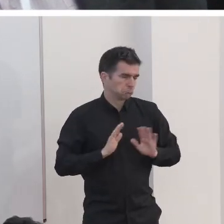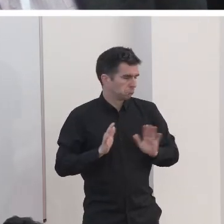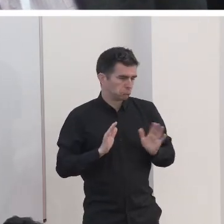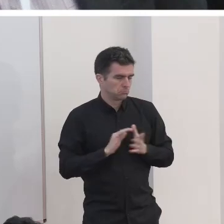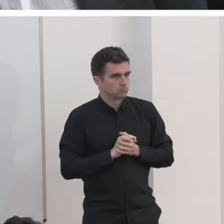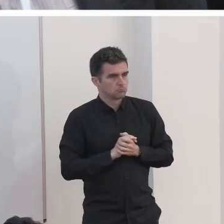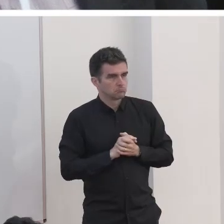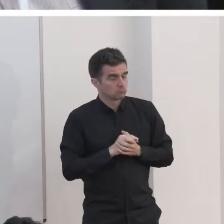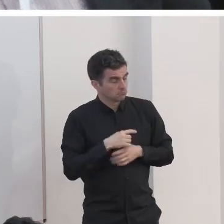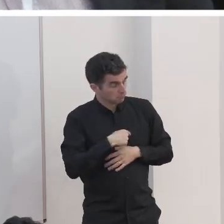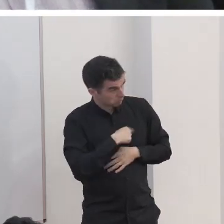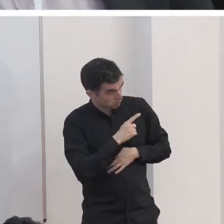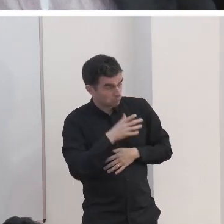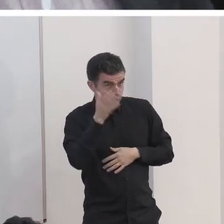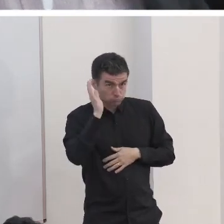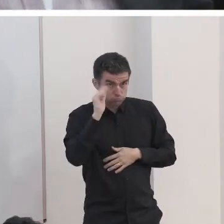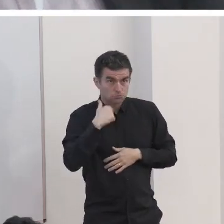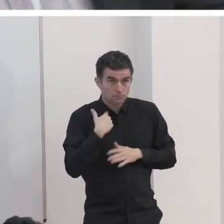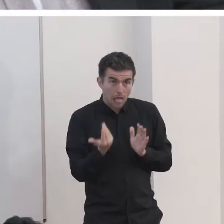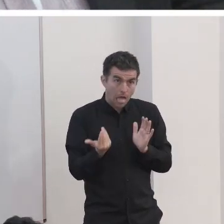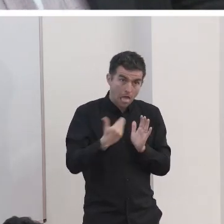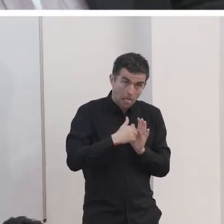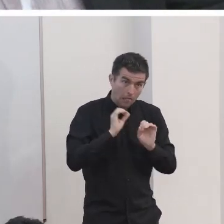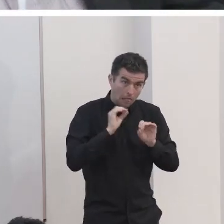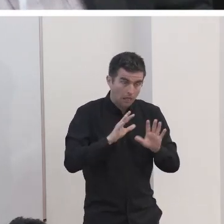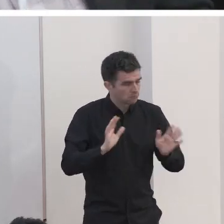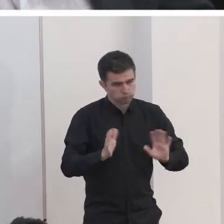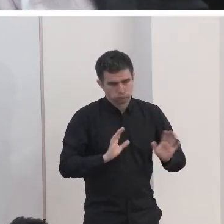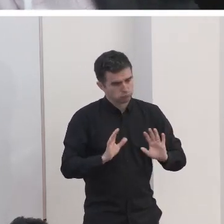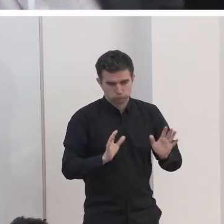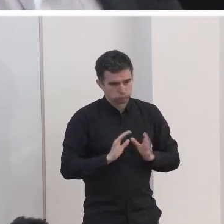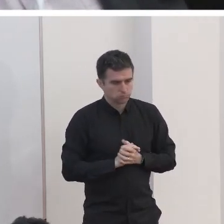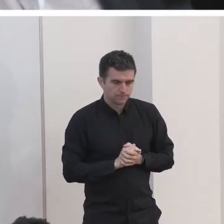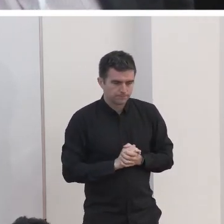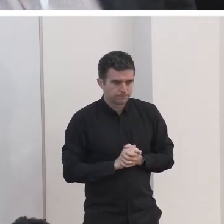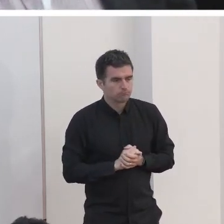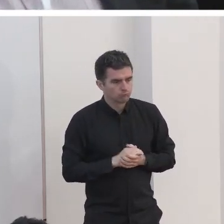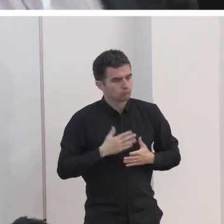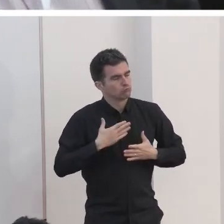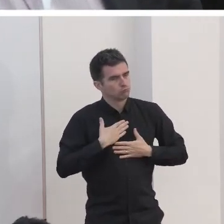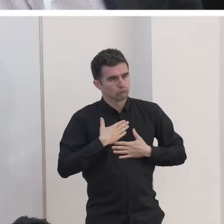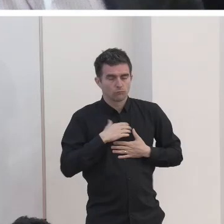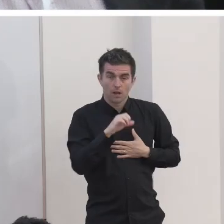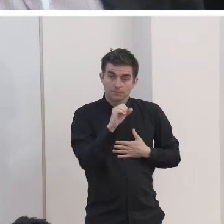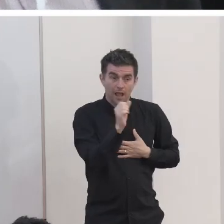ratified the UN Convention on the Rights of Persons with Disability and domesticated it through the Sierra Leone Persons with